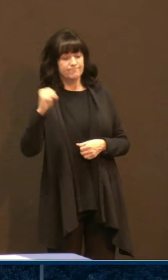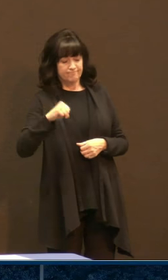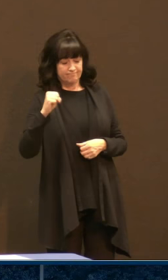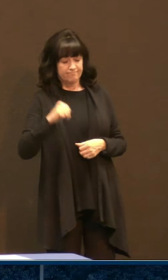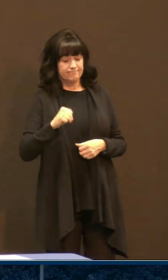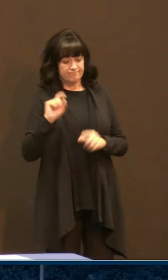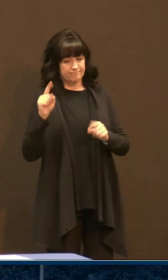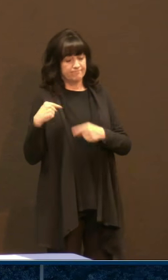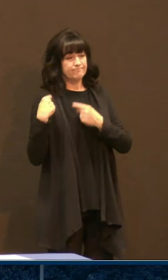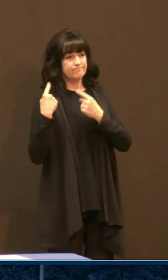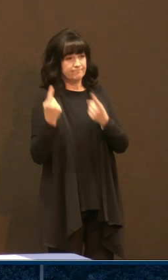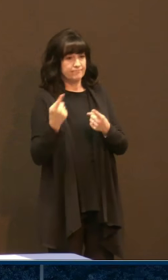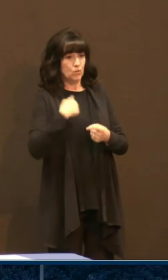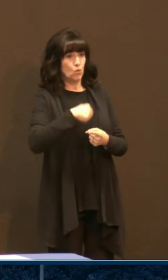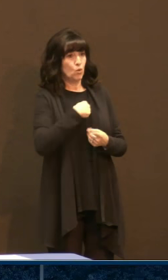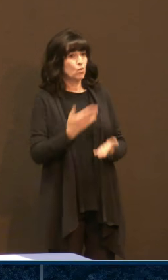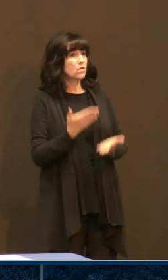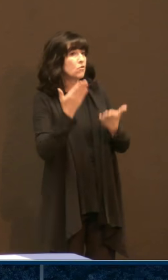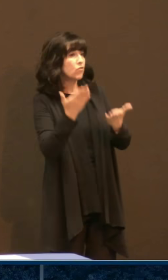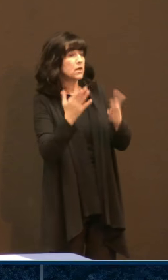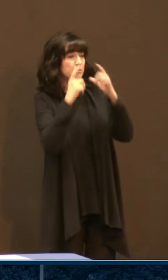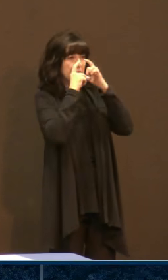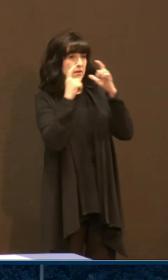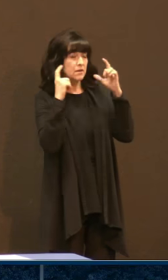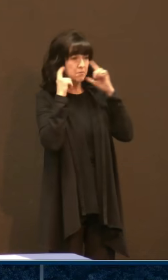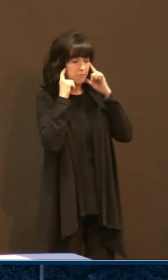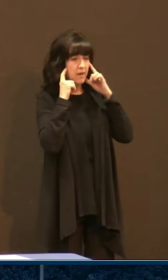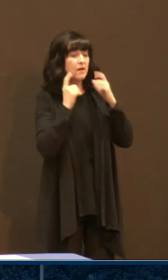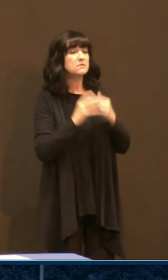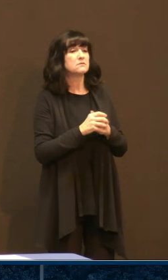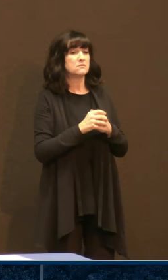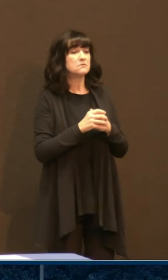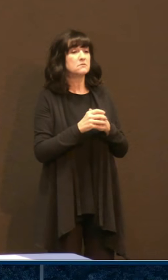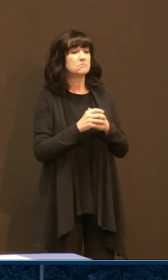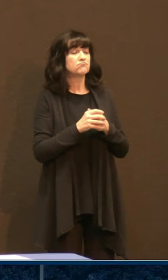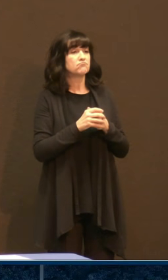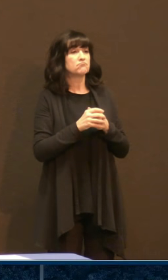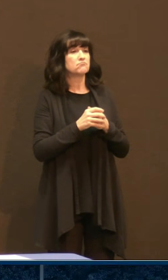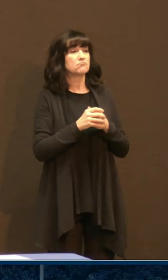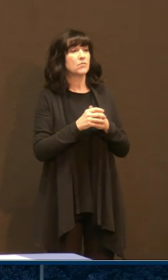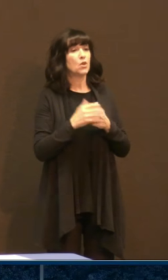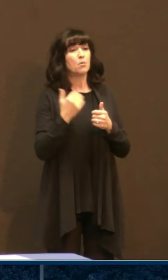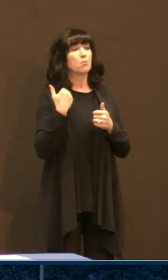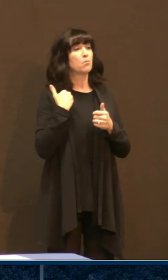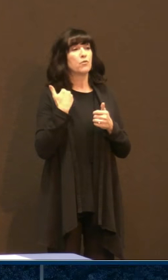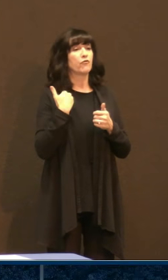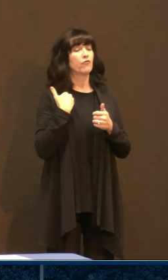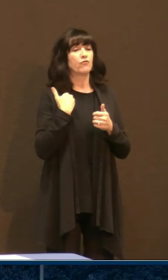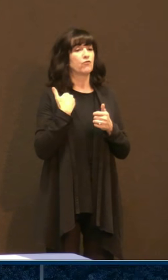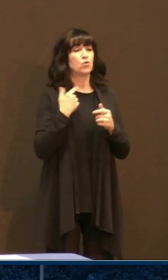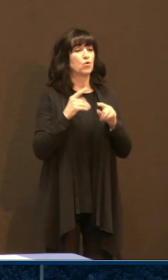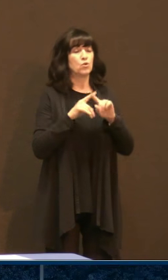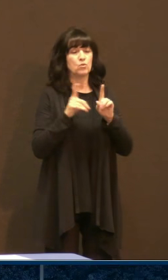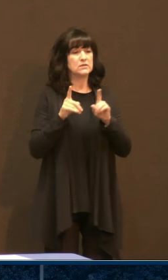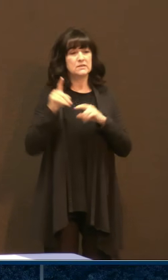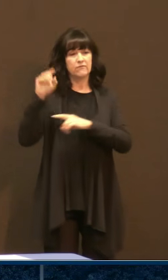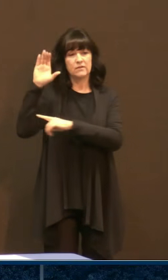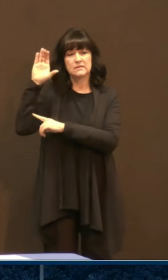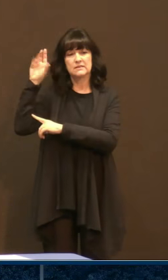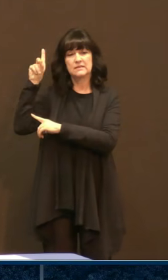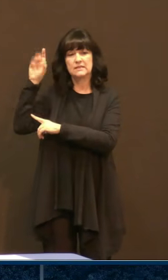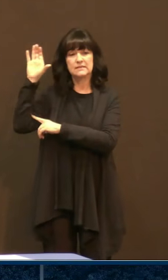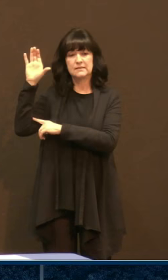recommended masks to be worn initially. First, there was a difference of change in position there at the CDC in terms of